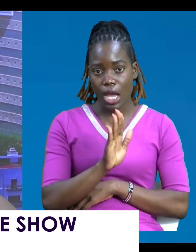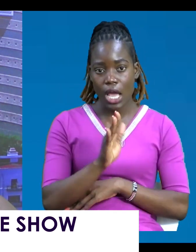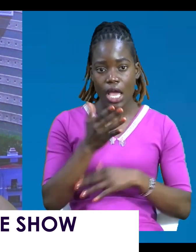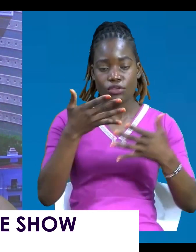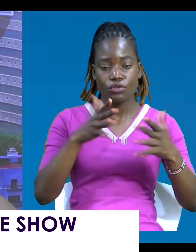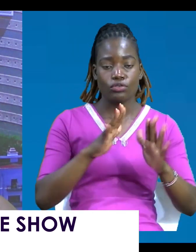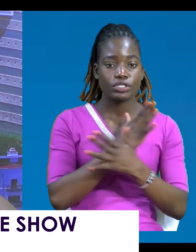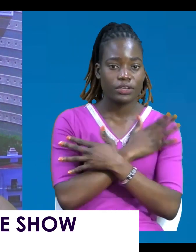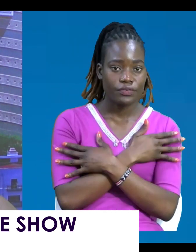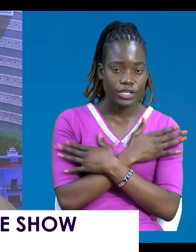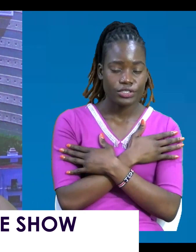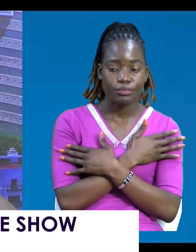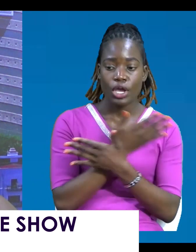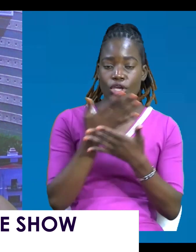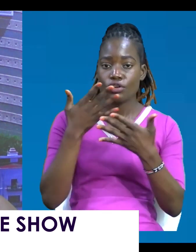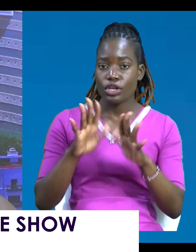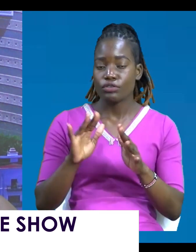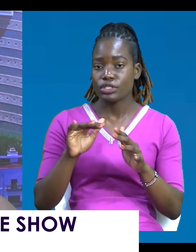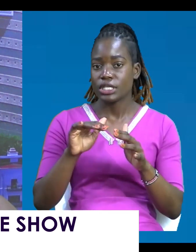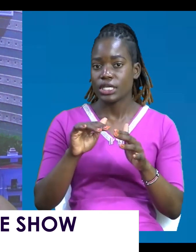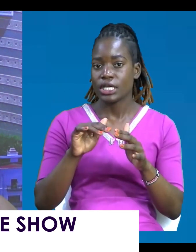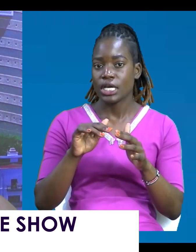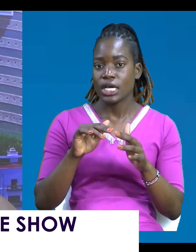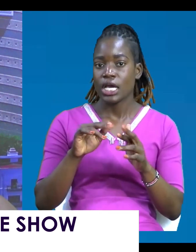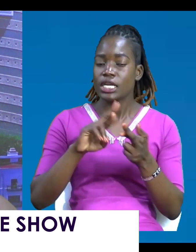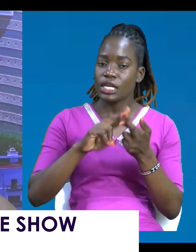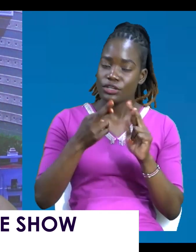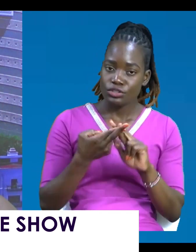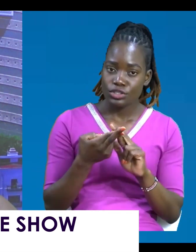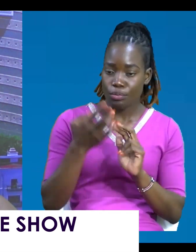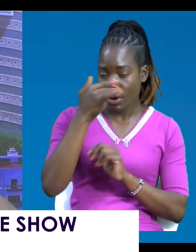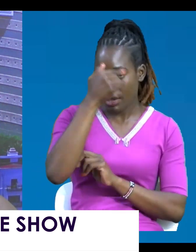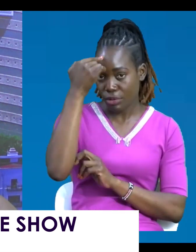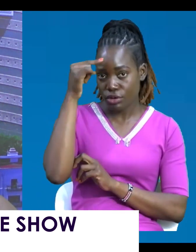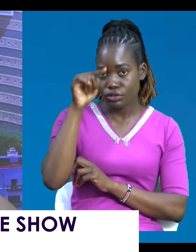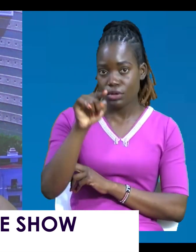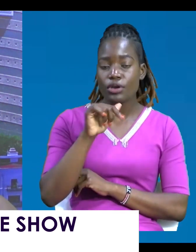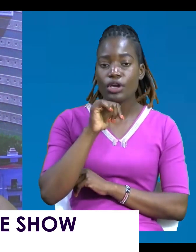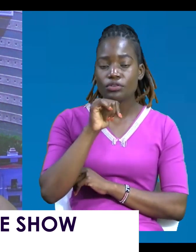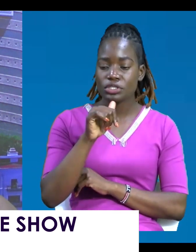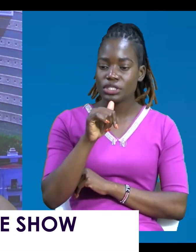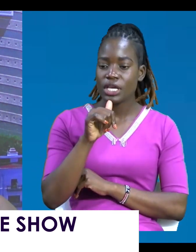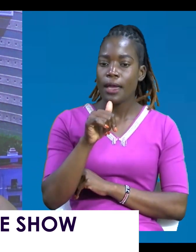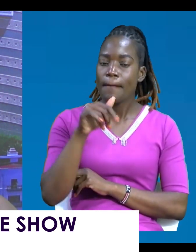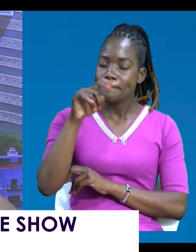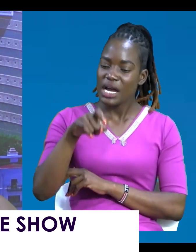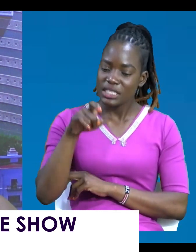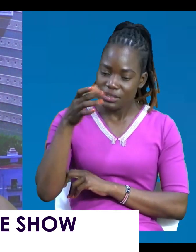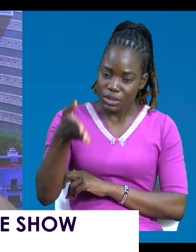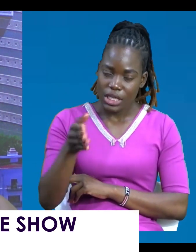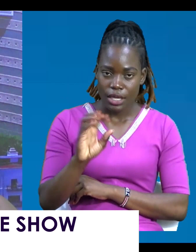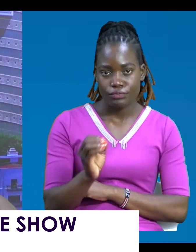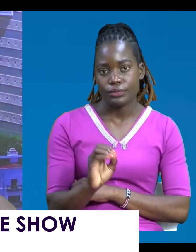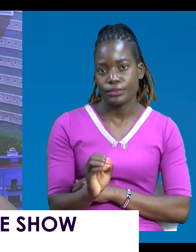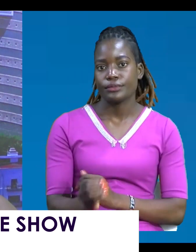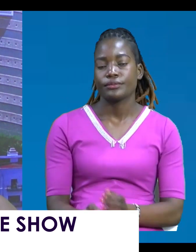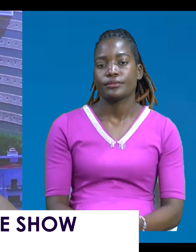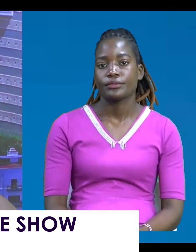losing friendships. You are losing associations because you are not meant to be there.